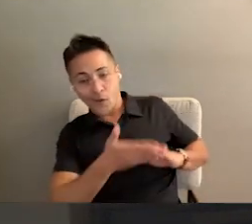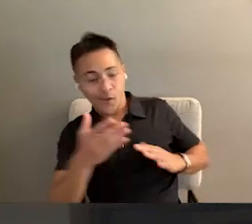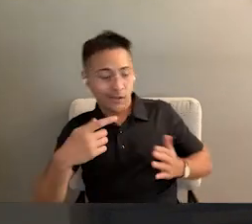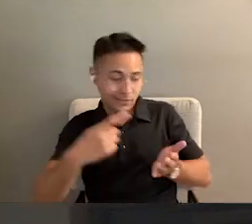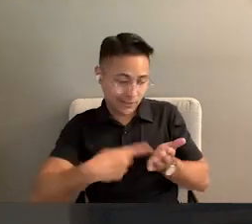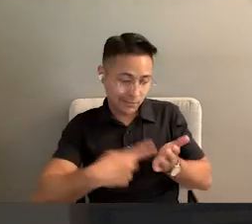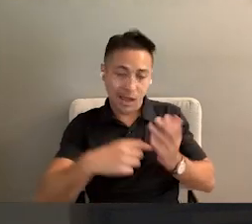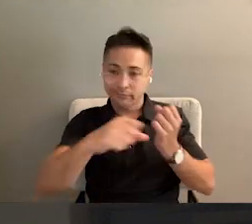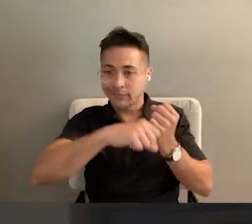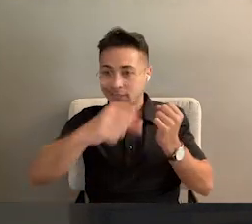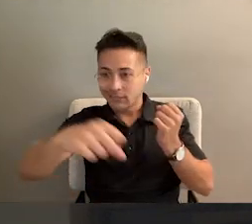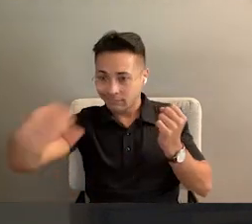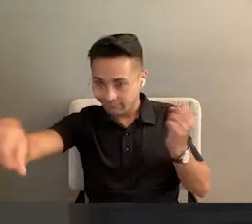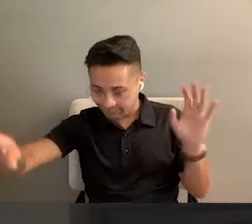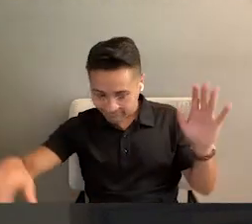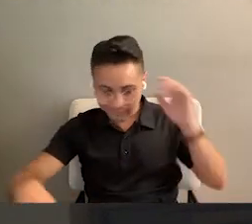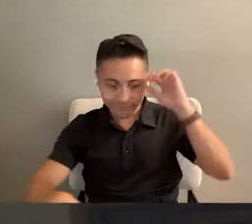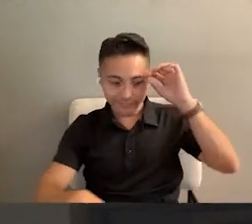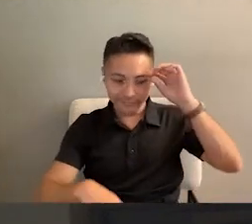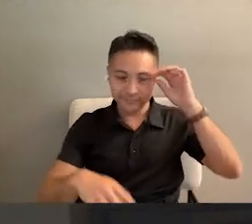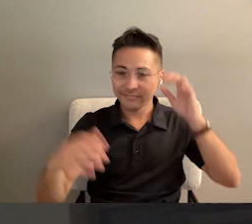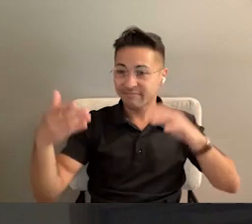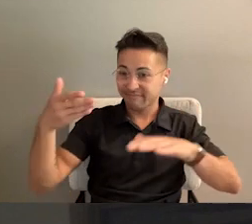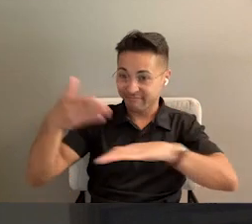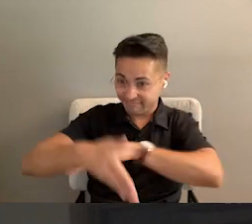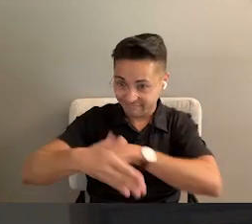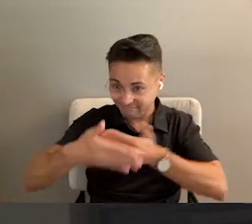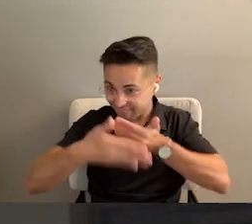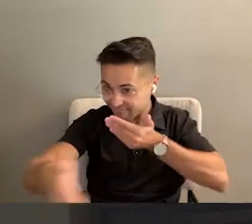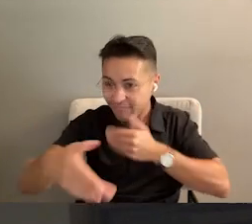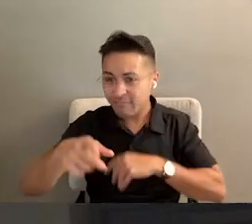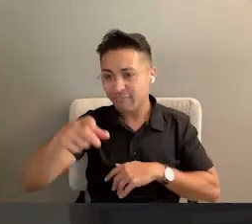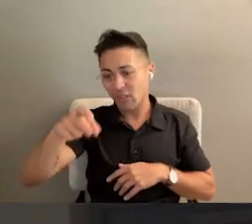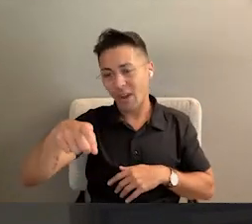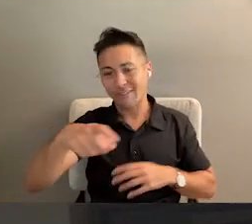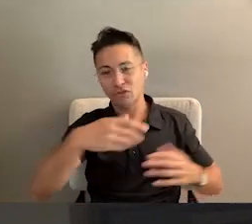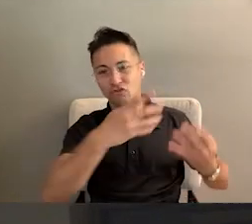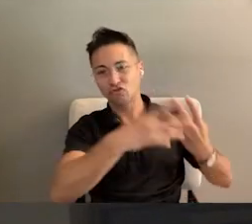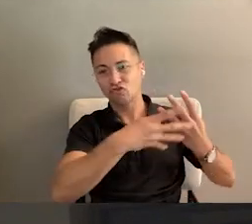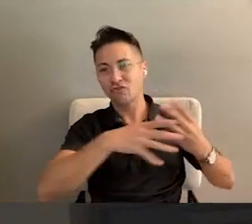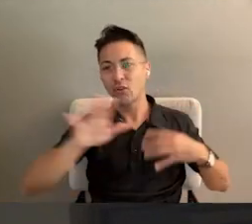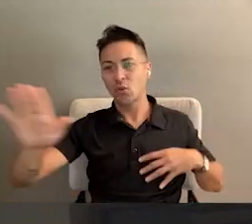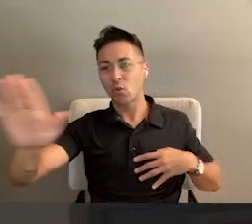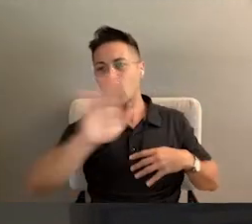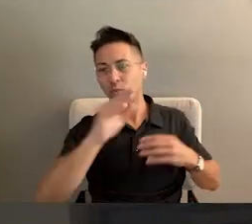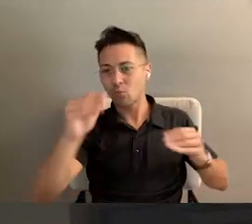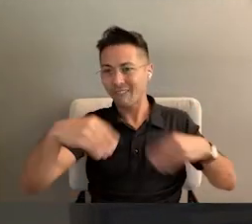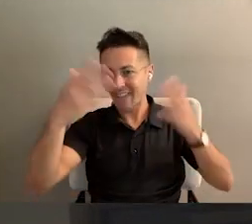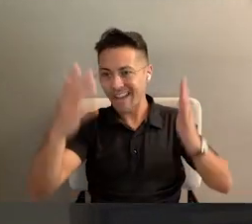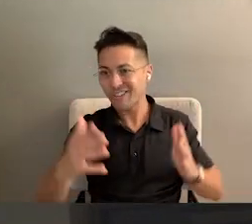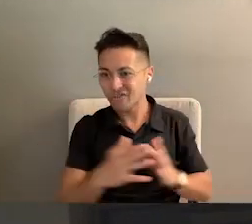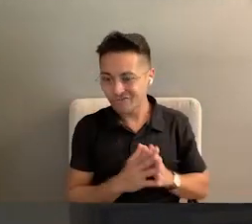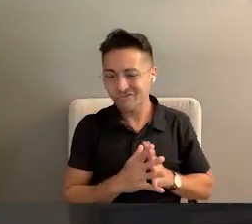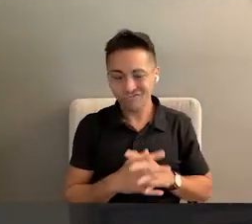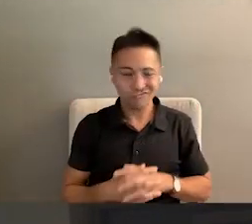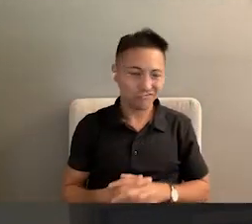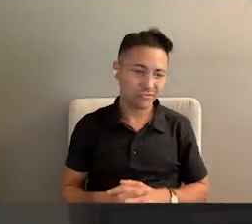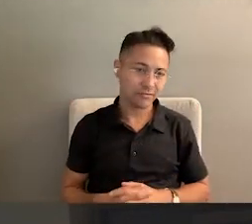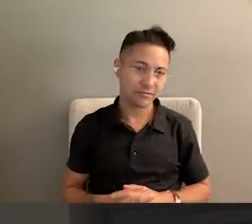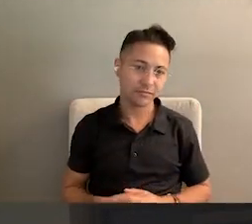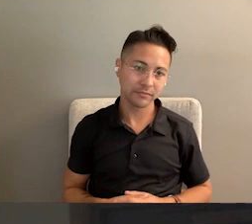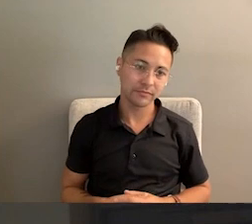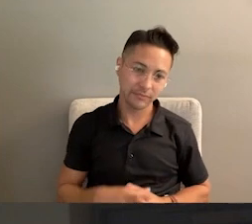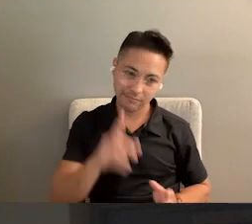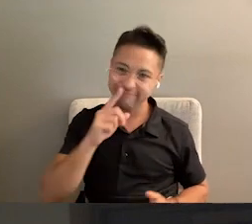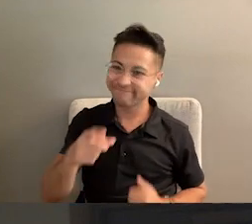week. It's not run by us. Sometimes it takes a lot longer. And then after that, you have to start screening your providers.